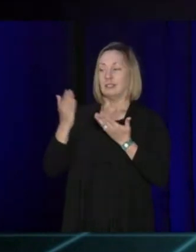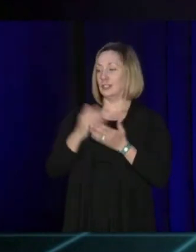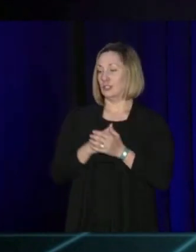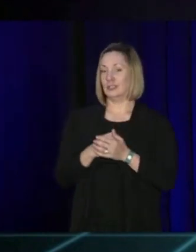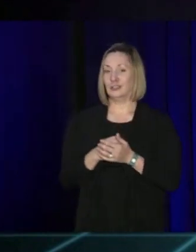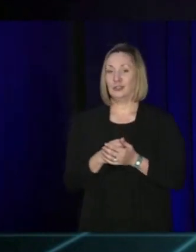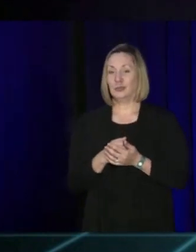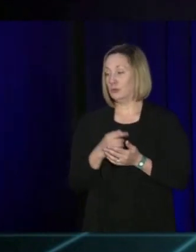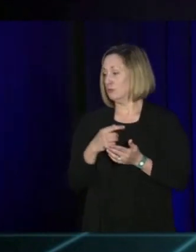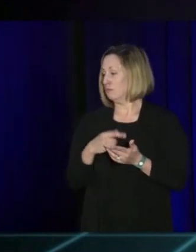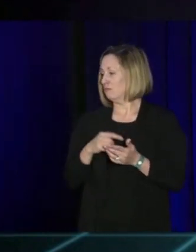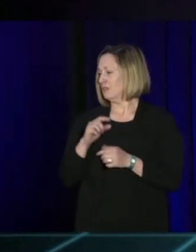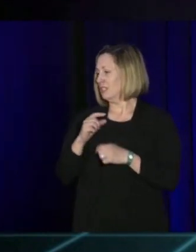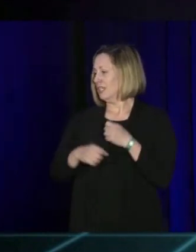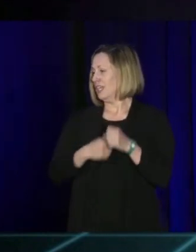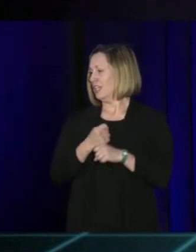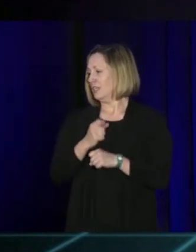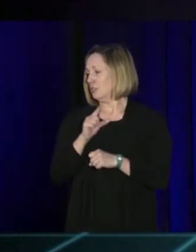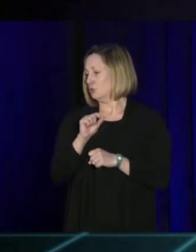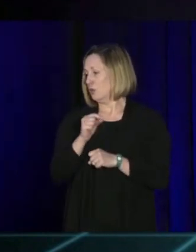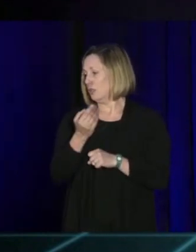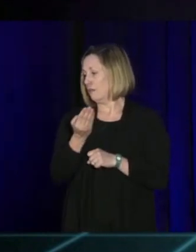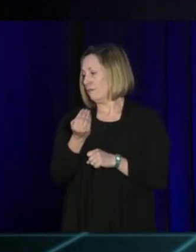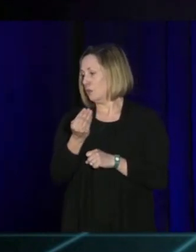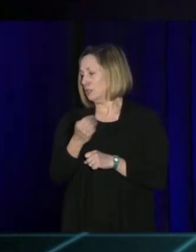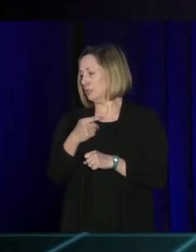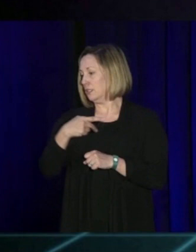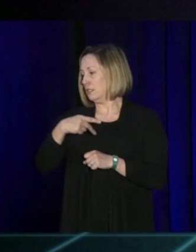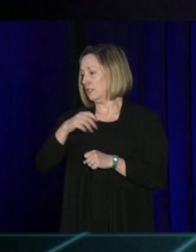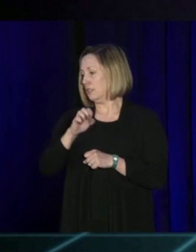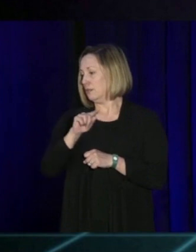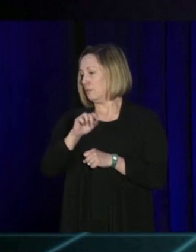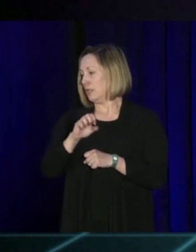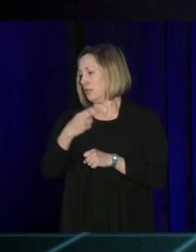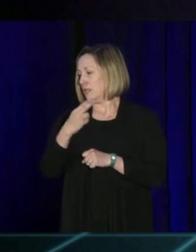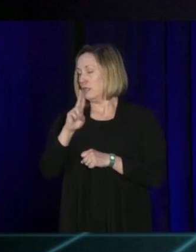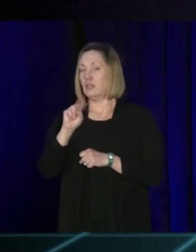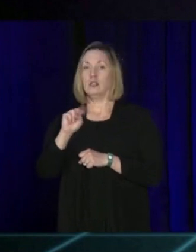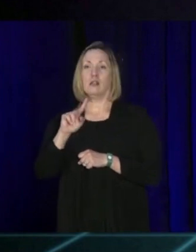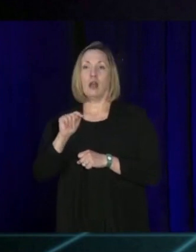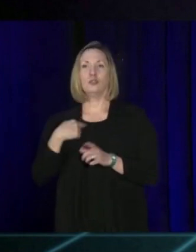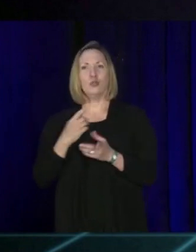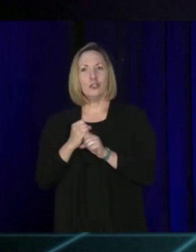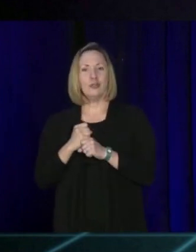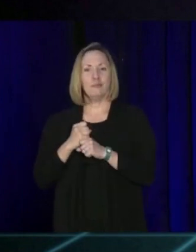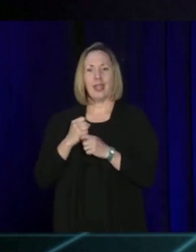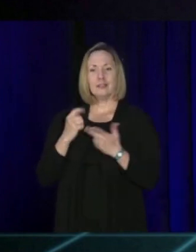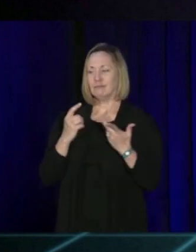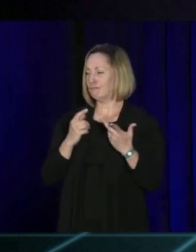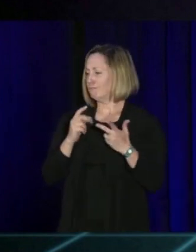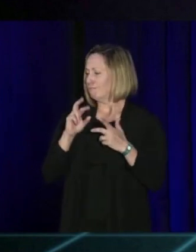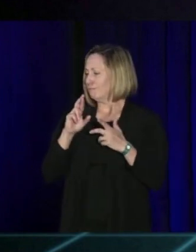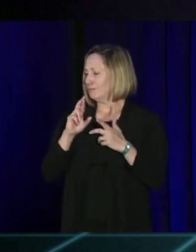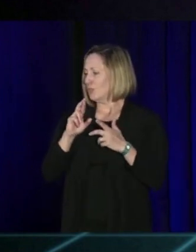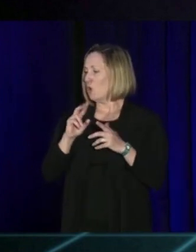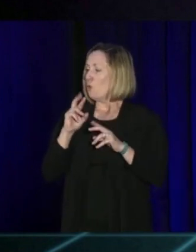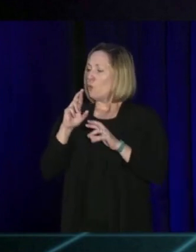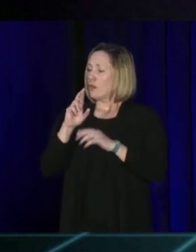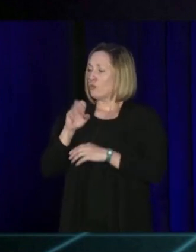2013, when he said, with React, you can build applications without even thinking about performance, and the default state is